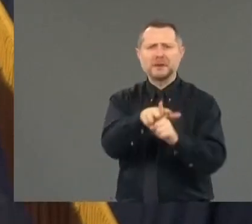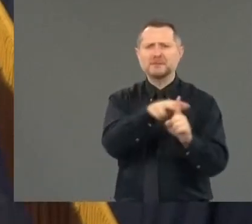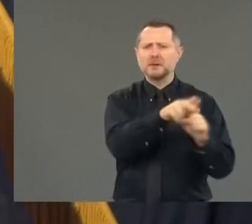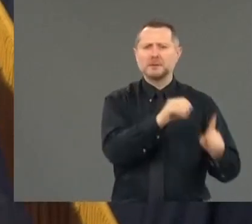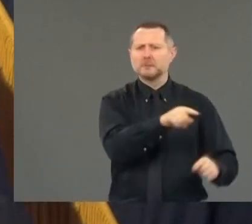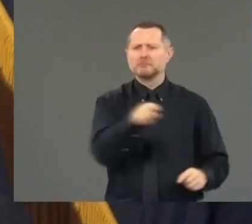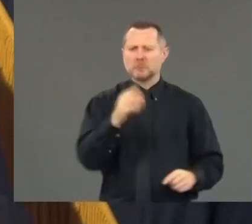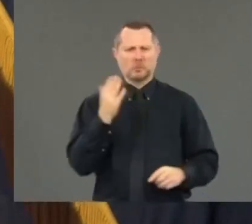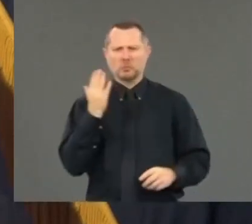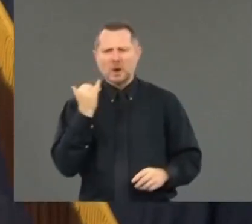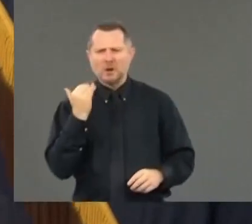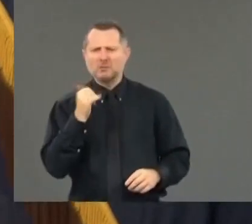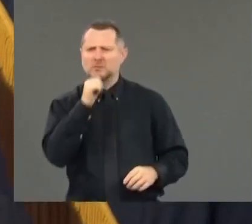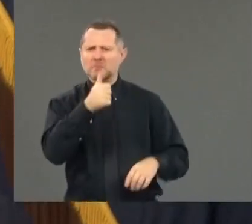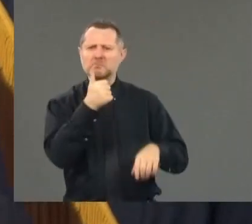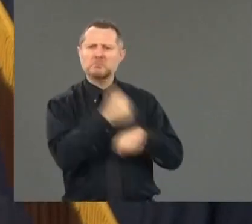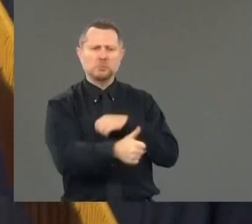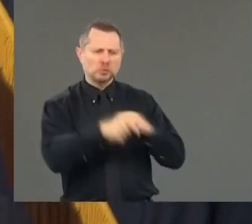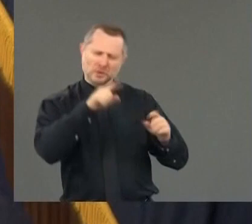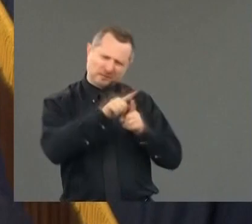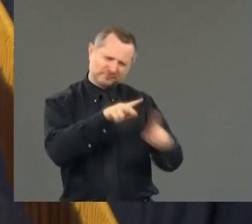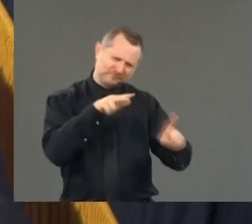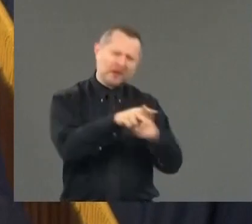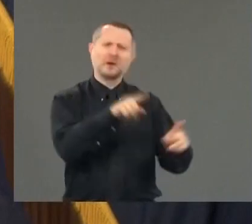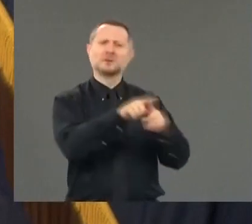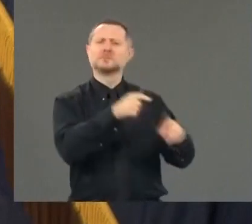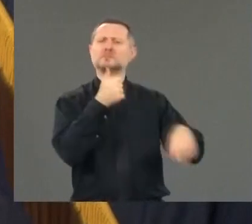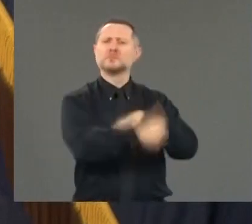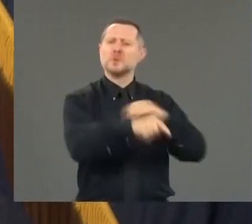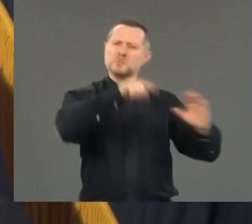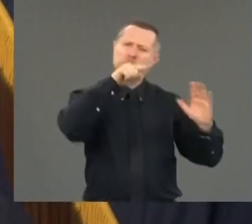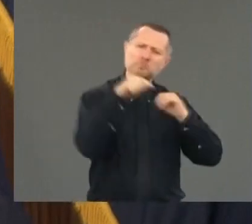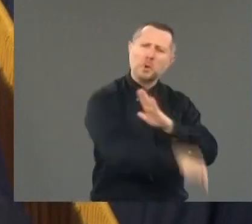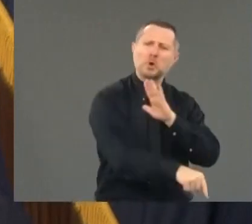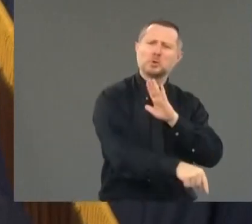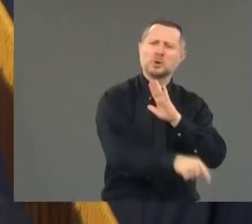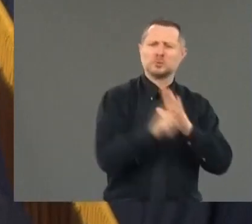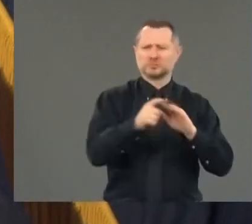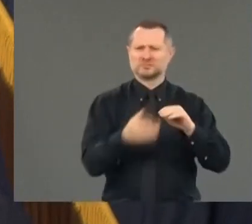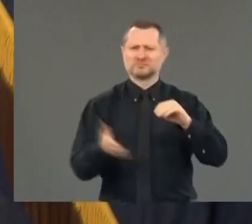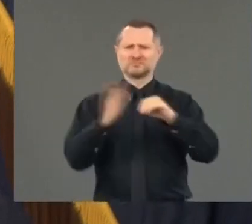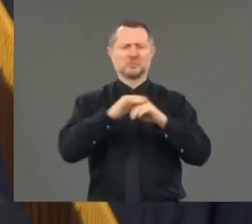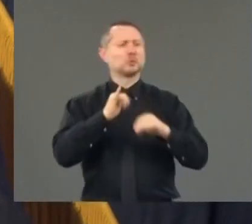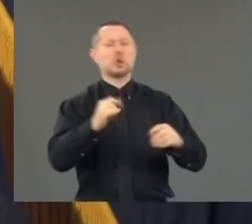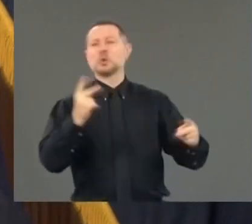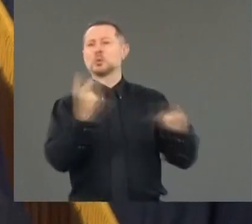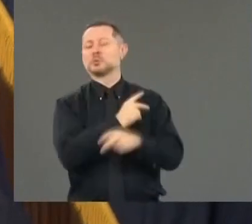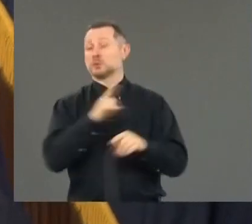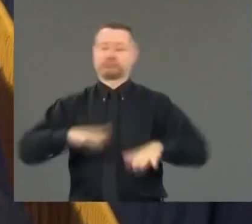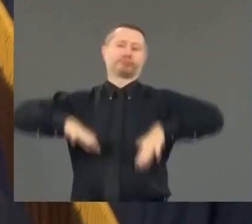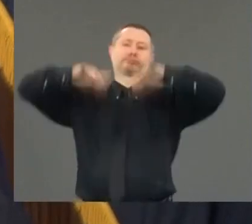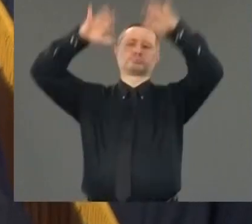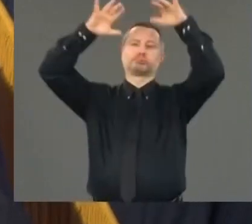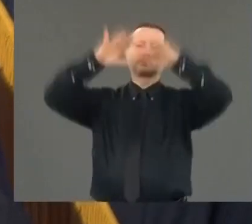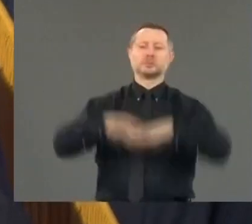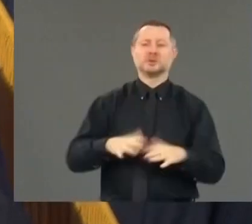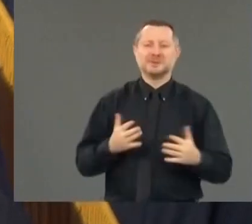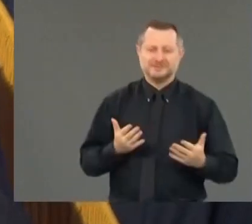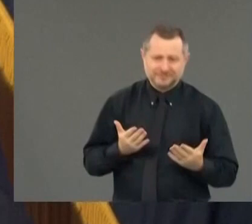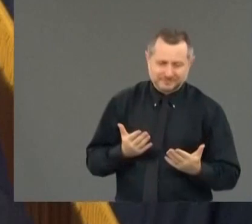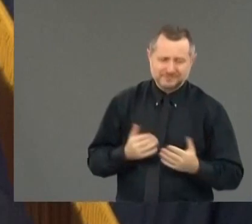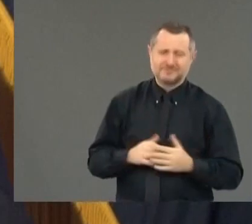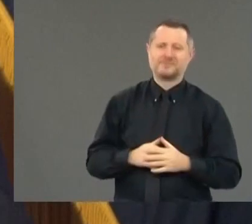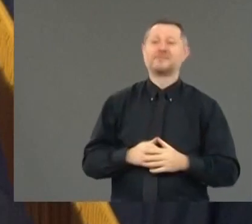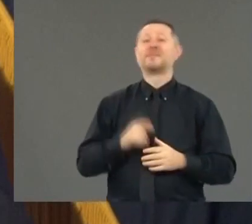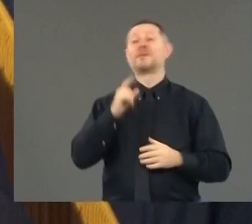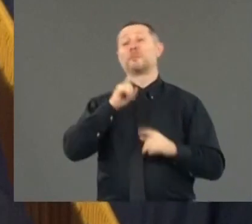manslaughter, not murder. And I think that just compounds the situation. But I'm not going to